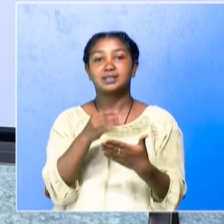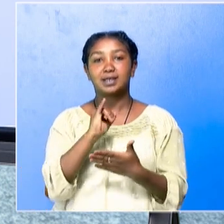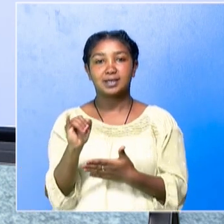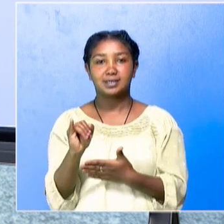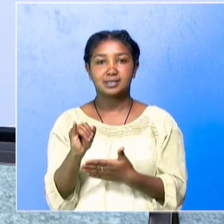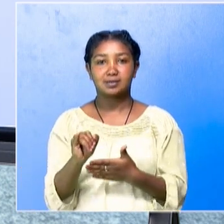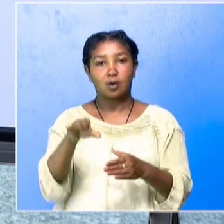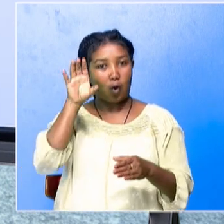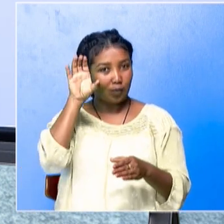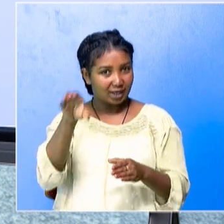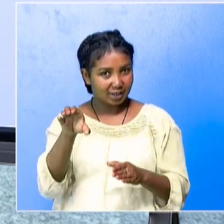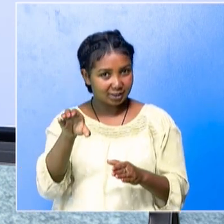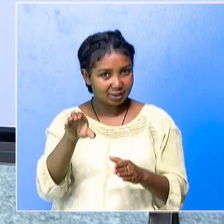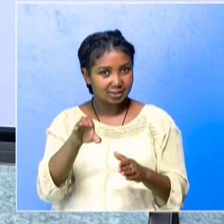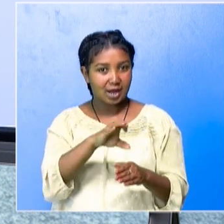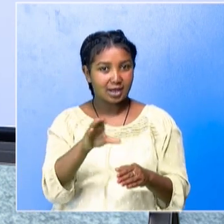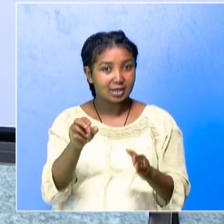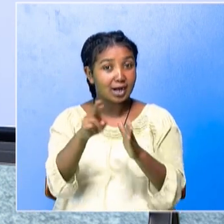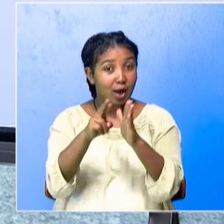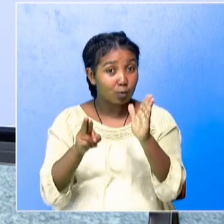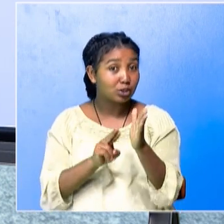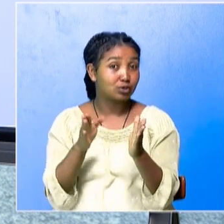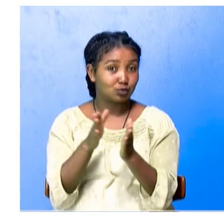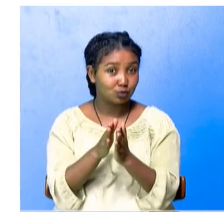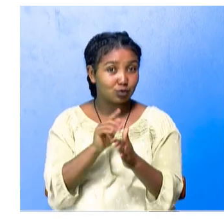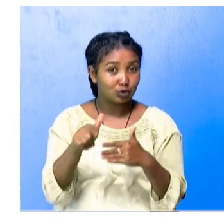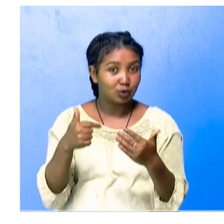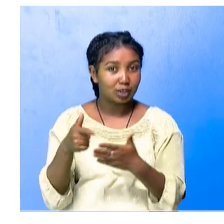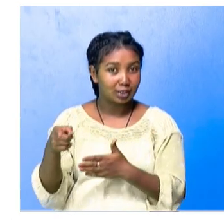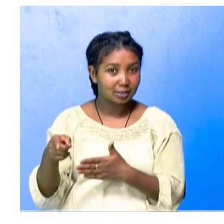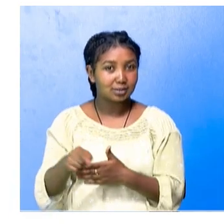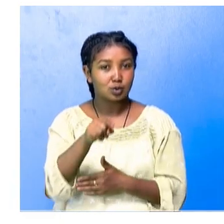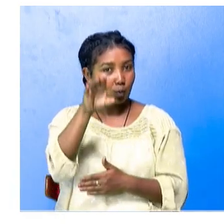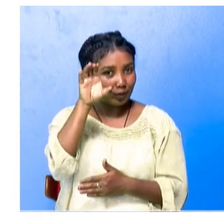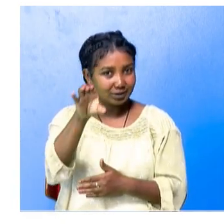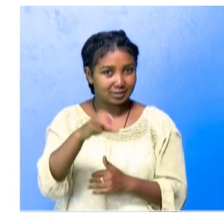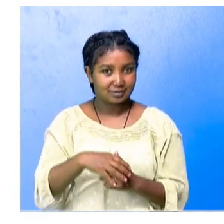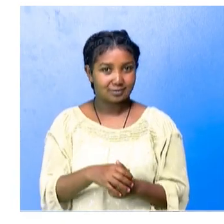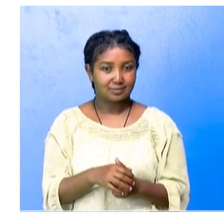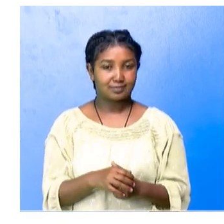is obligation and regulation from school. So here is must.